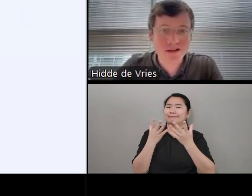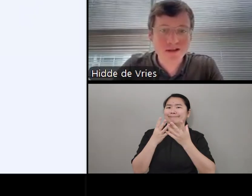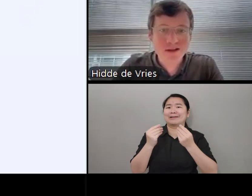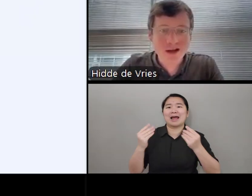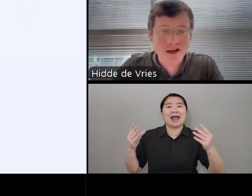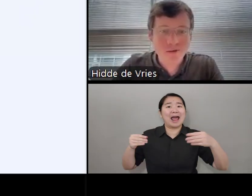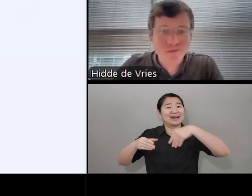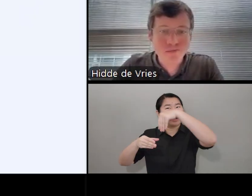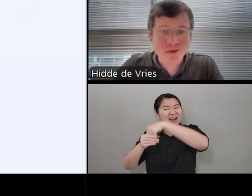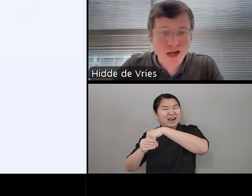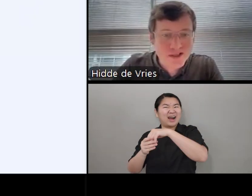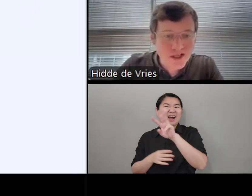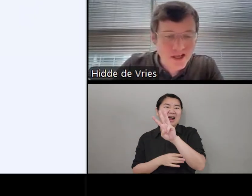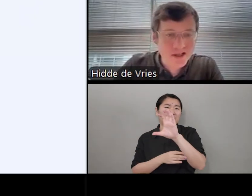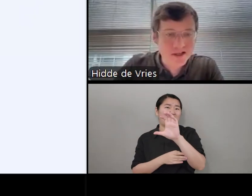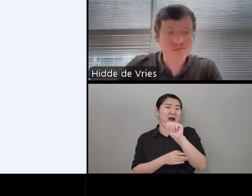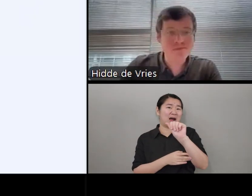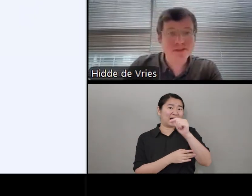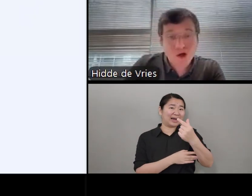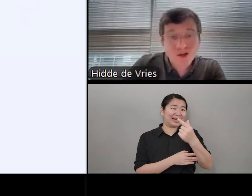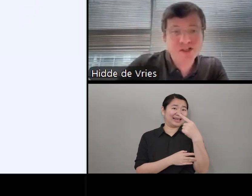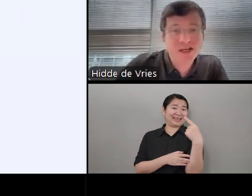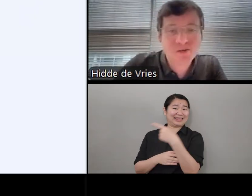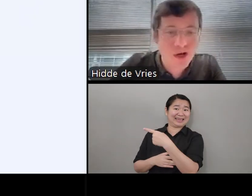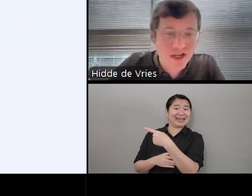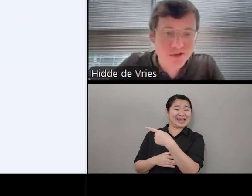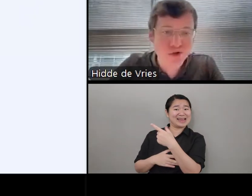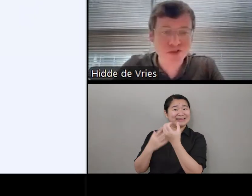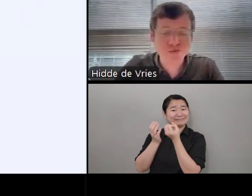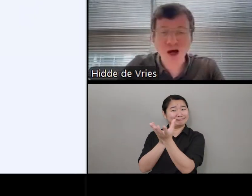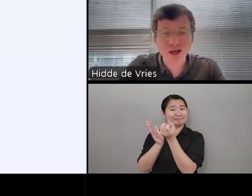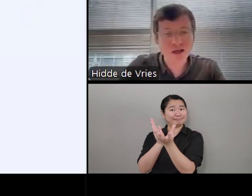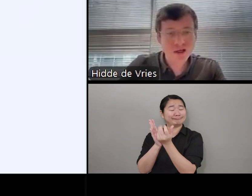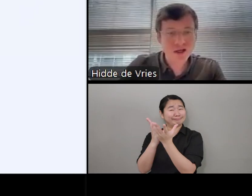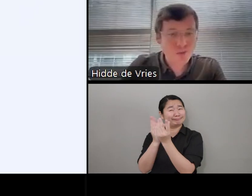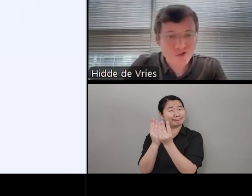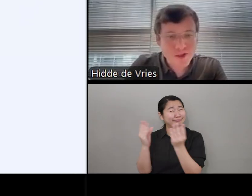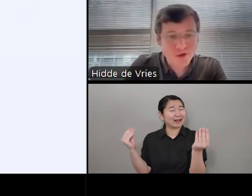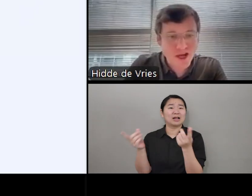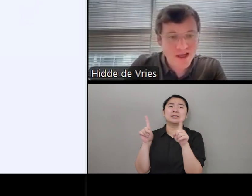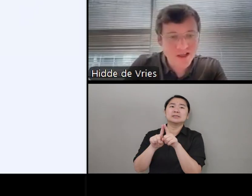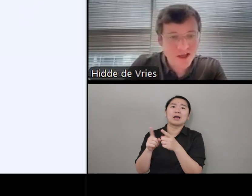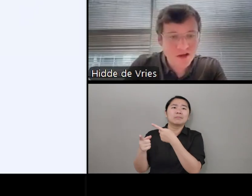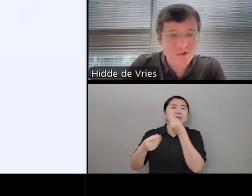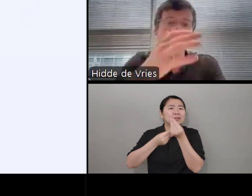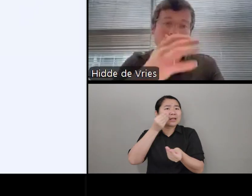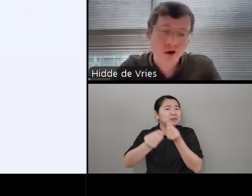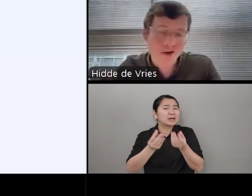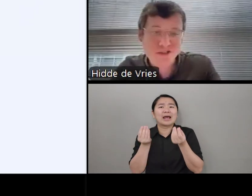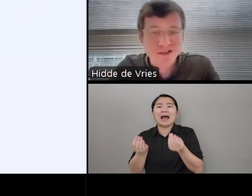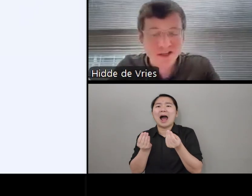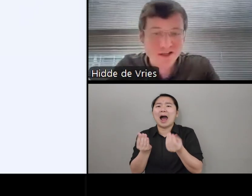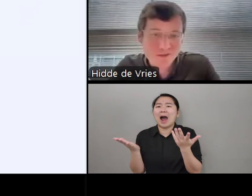WCAG. There is a methodology as well that is produced by a couple of people that